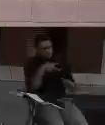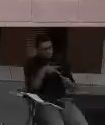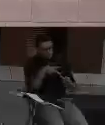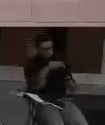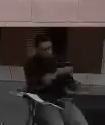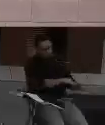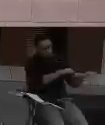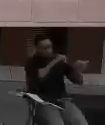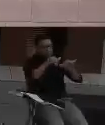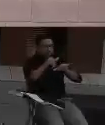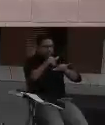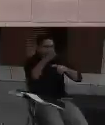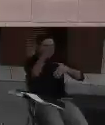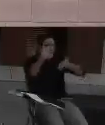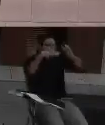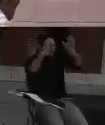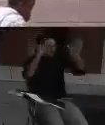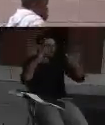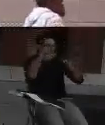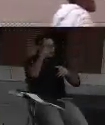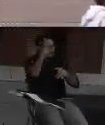perfect.